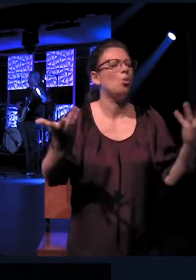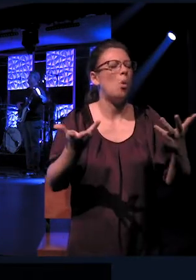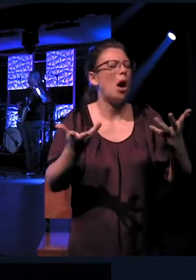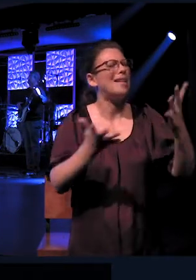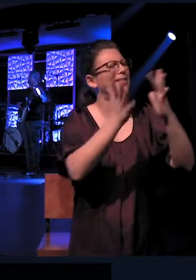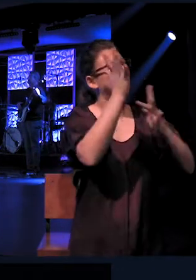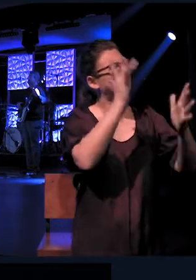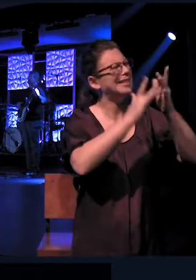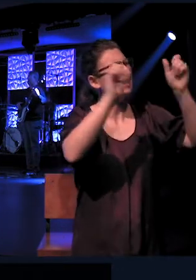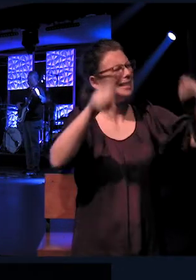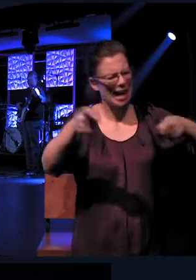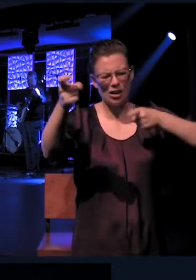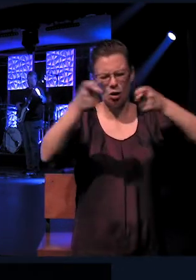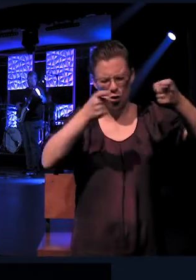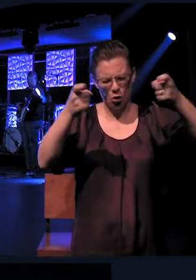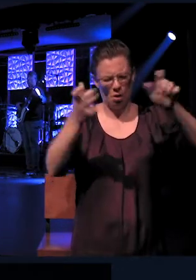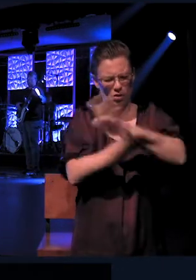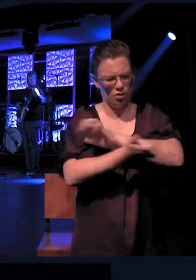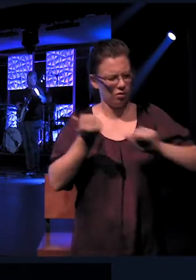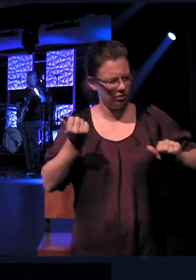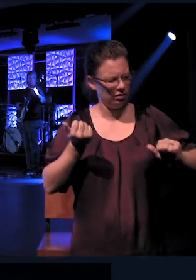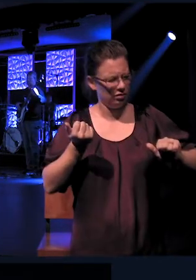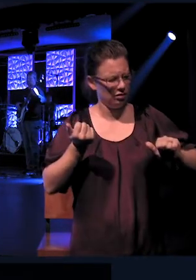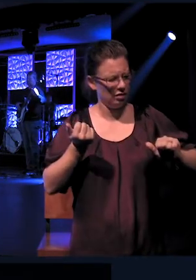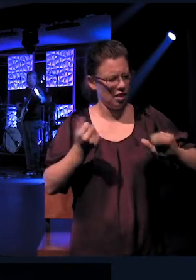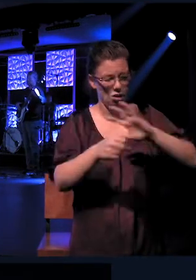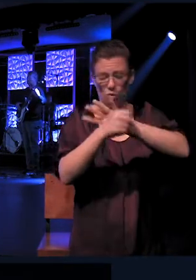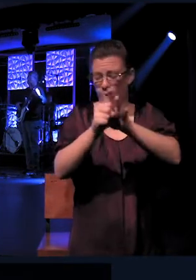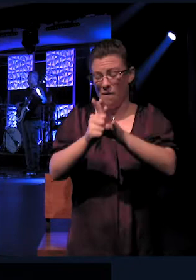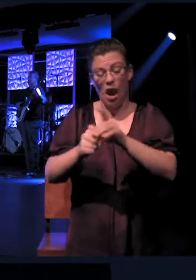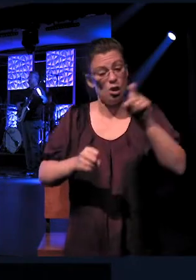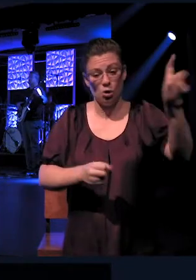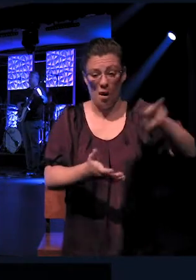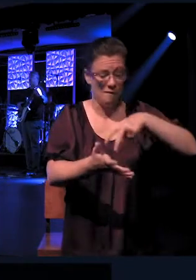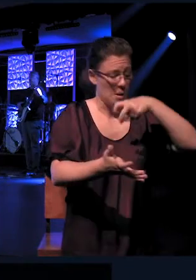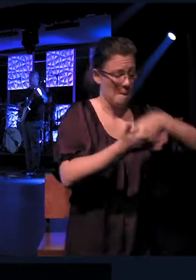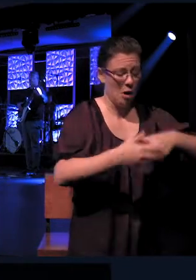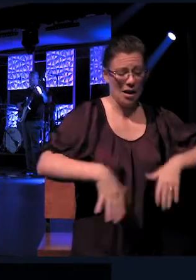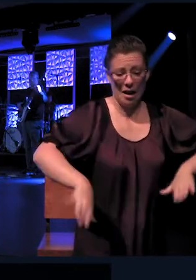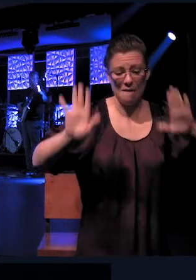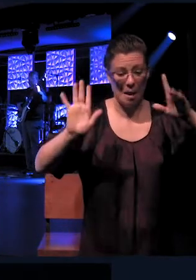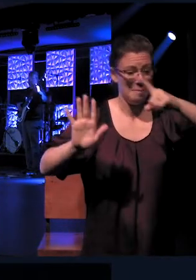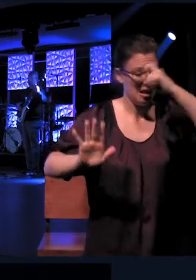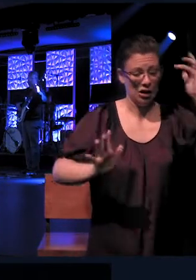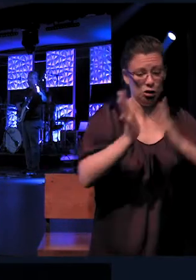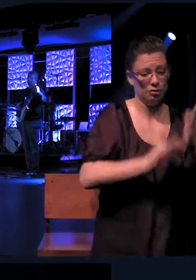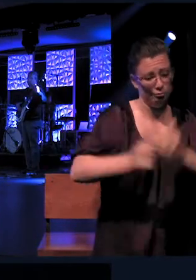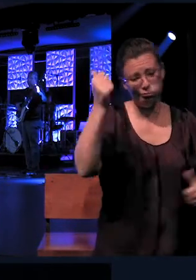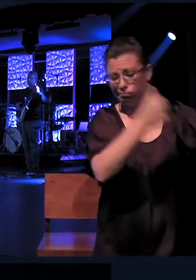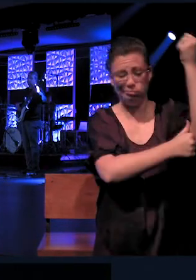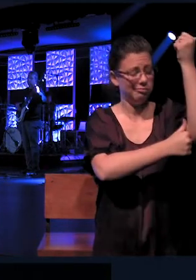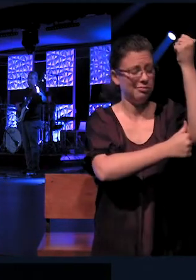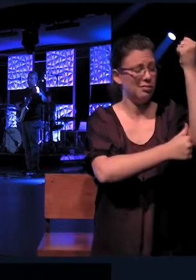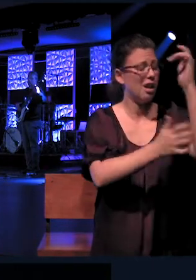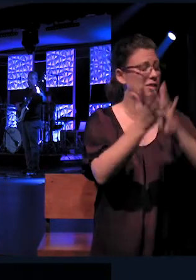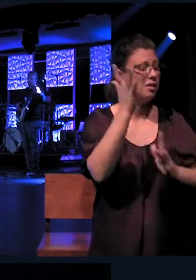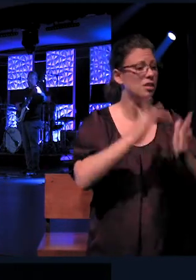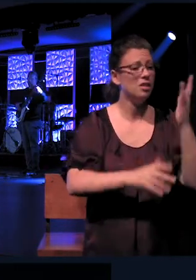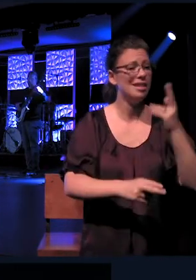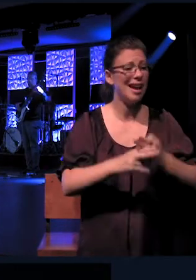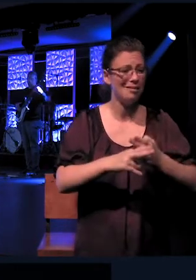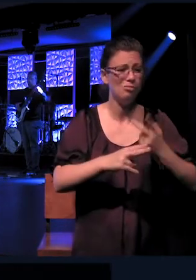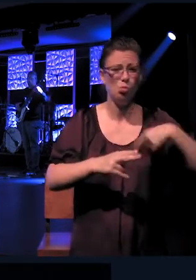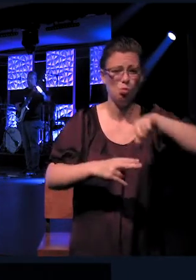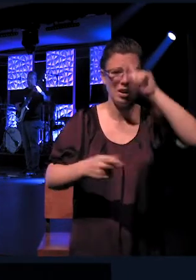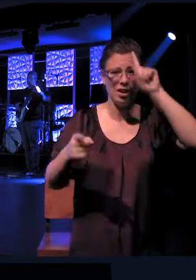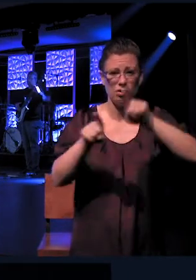we continue to declare, coronavirus, you must bow to the name of Jesus. We declare it in Jesus' name. And